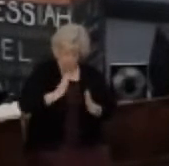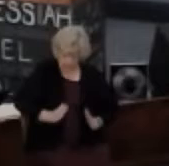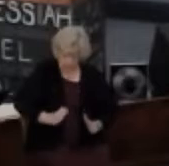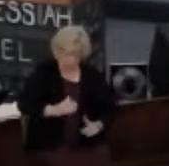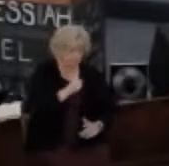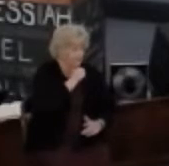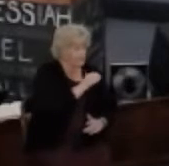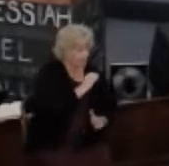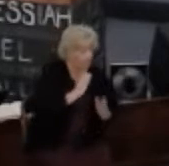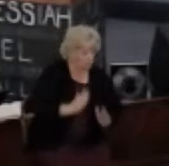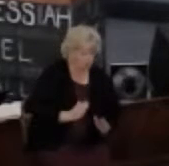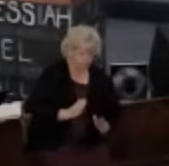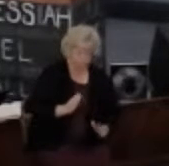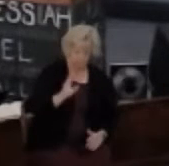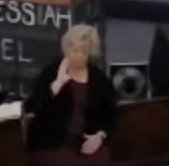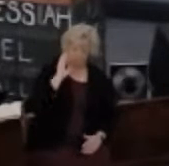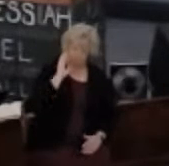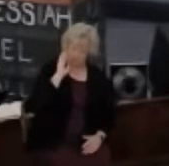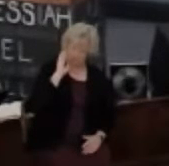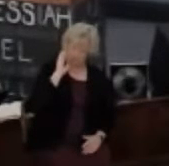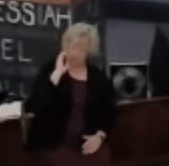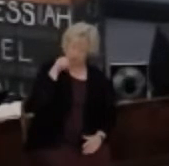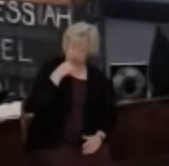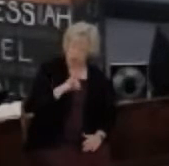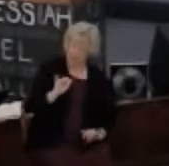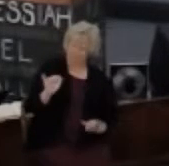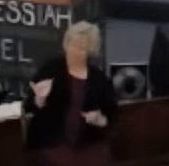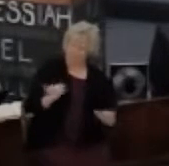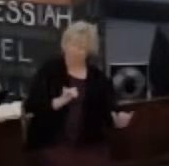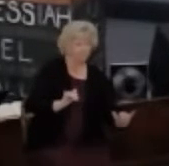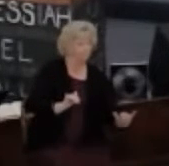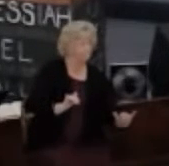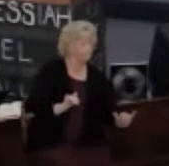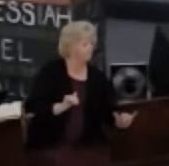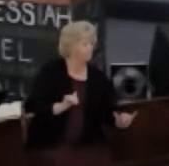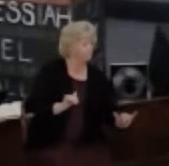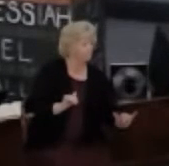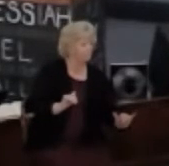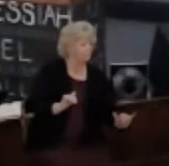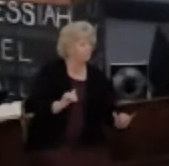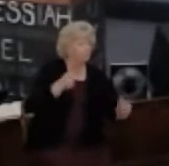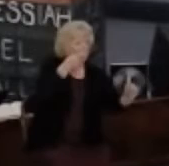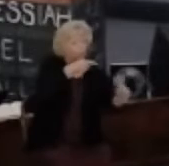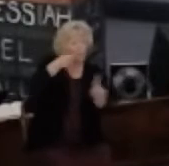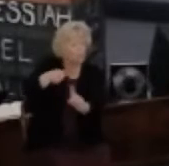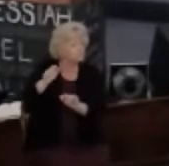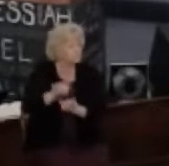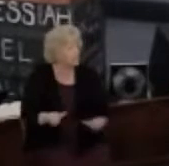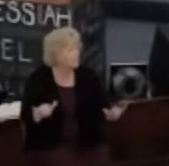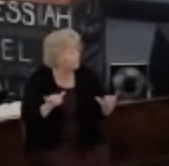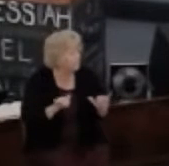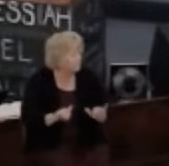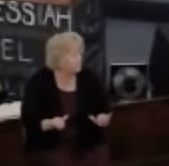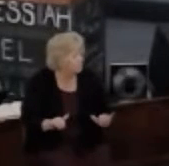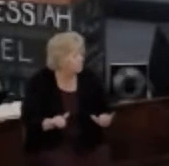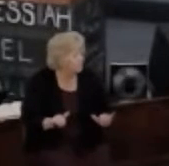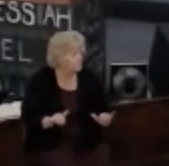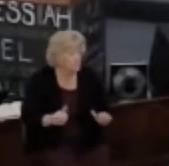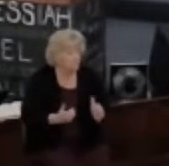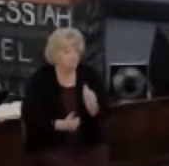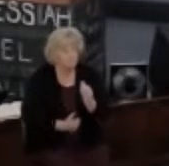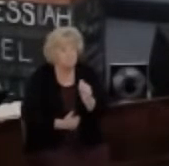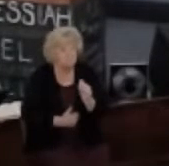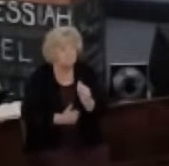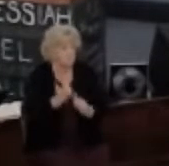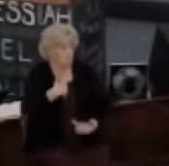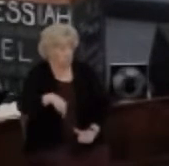non-Christians because everybody's just the same trying to get ahead in the world. Most of us are just washing